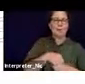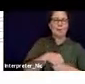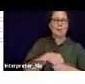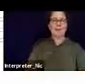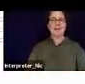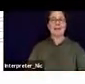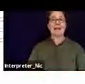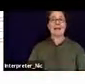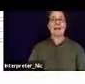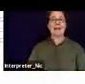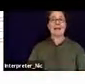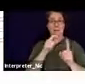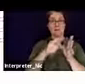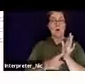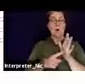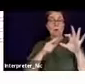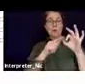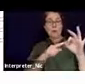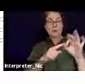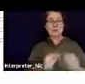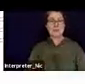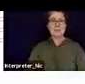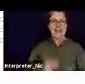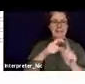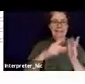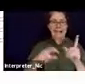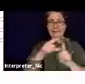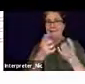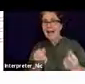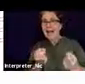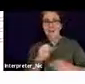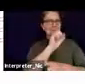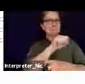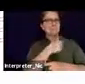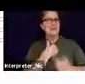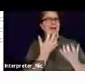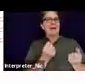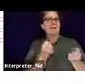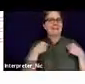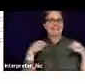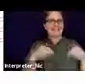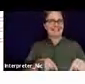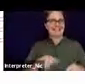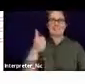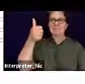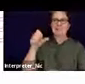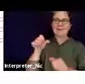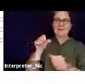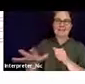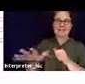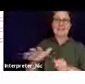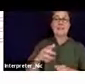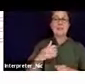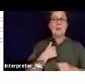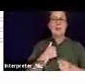second poll question. I'm here this time. Fantastic. So in research